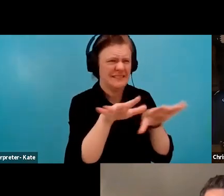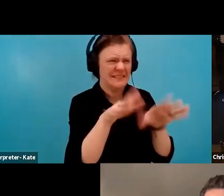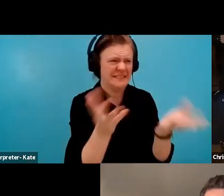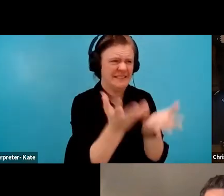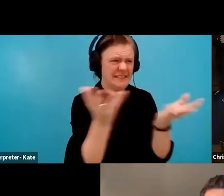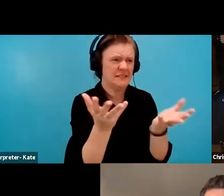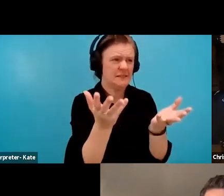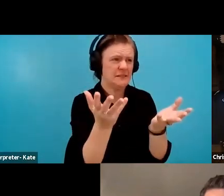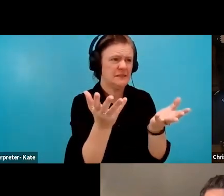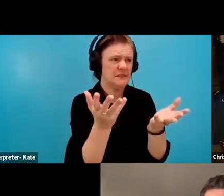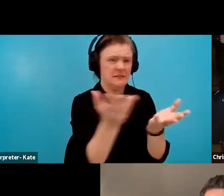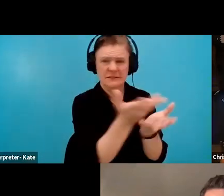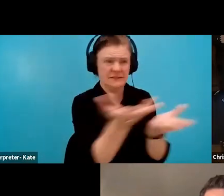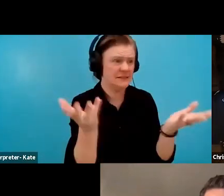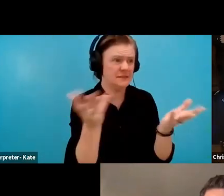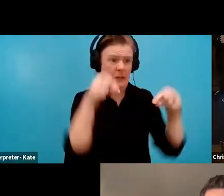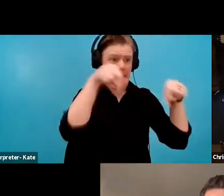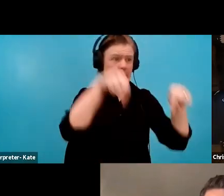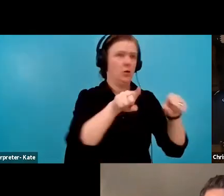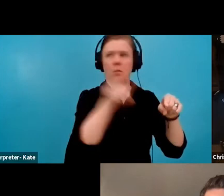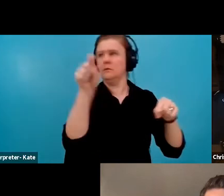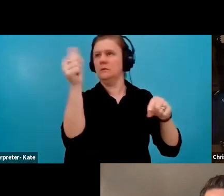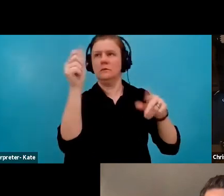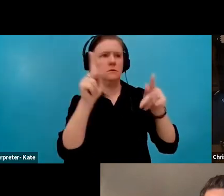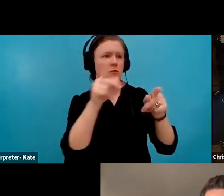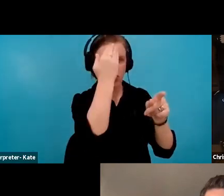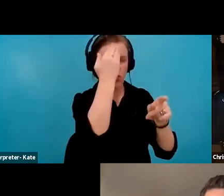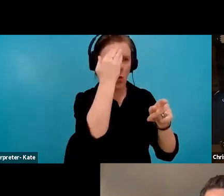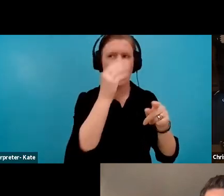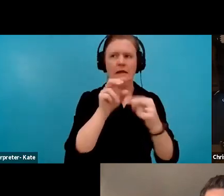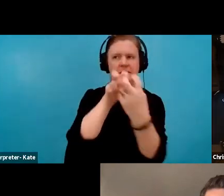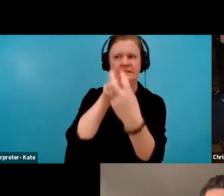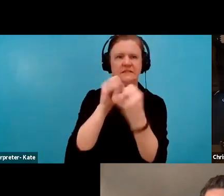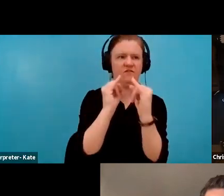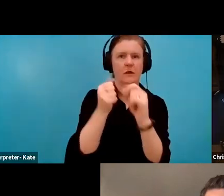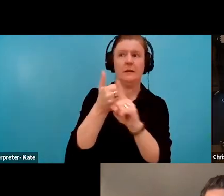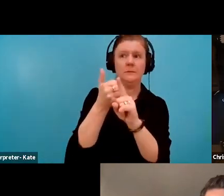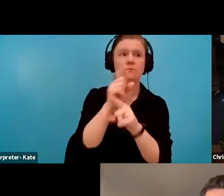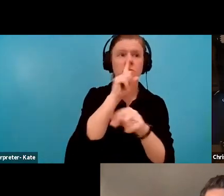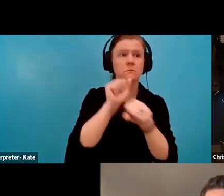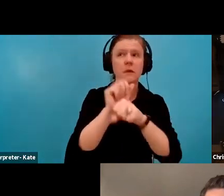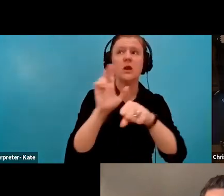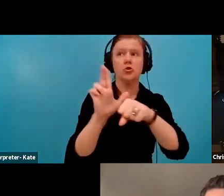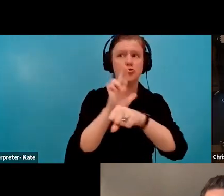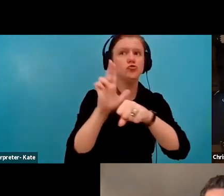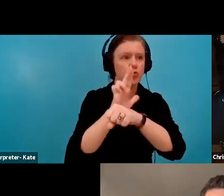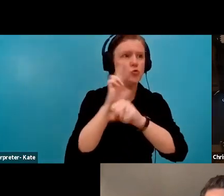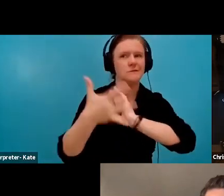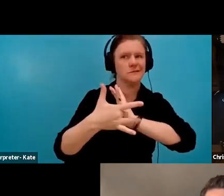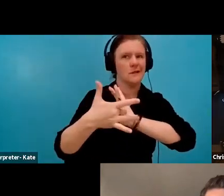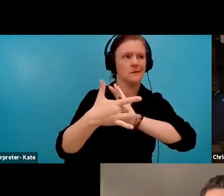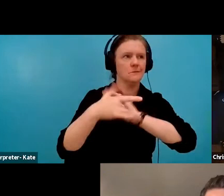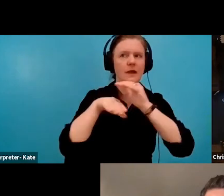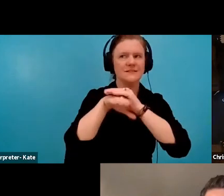who, anyone in this city who I might be able to interview who is a user of, you know,